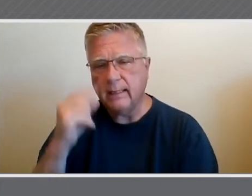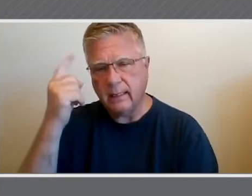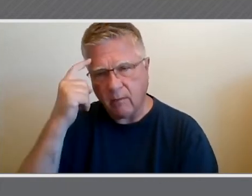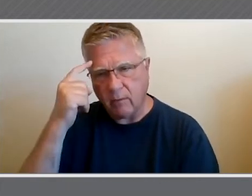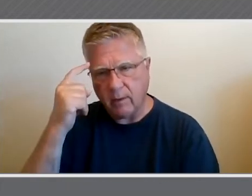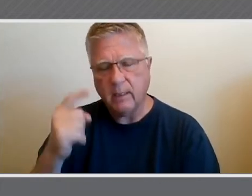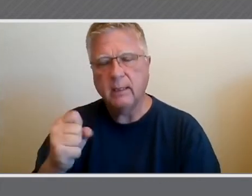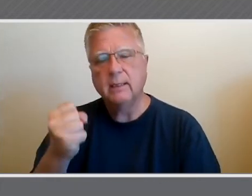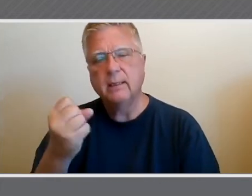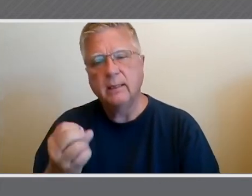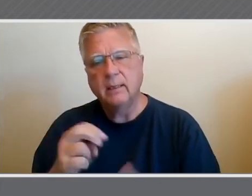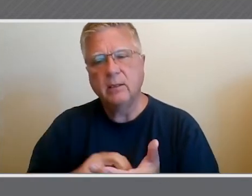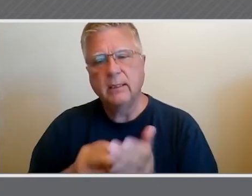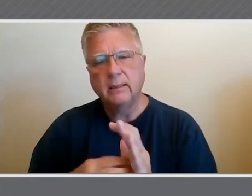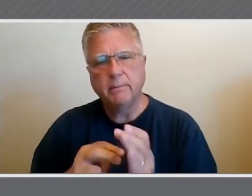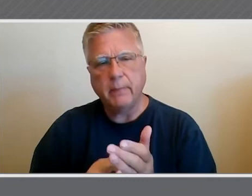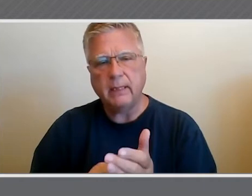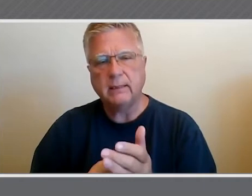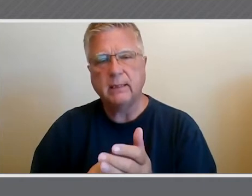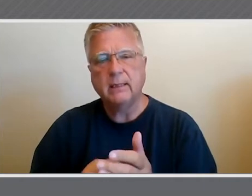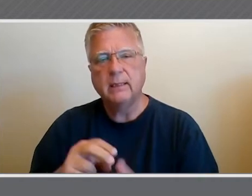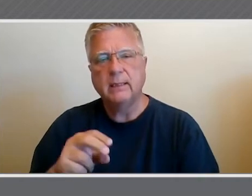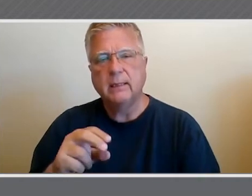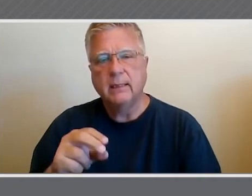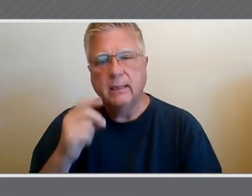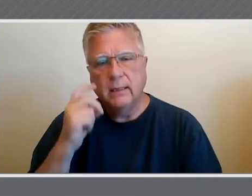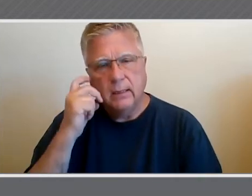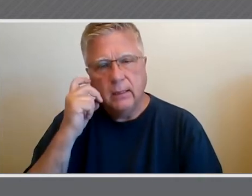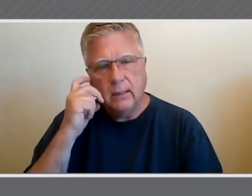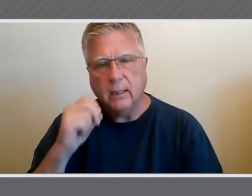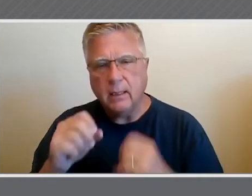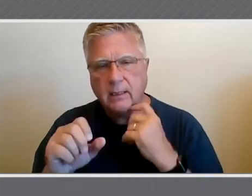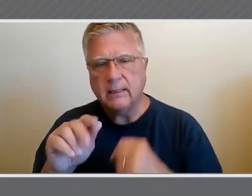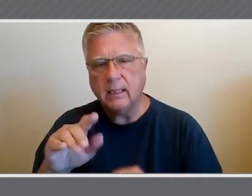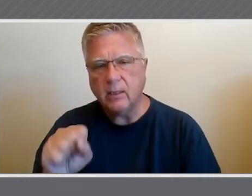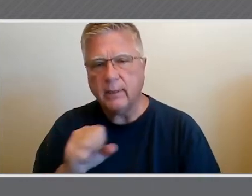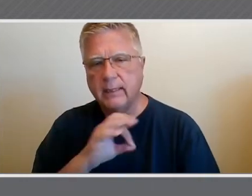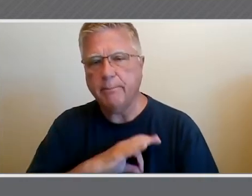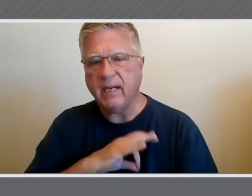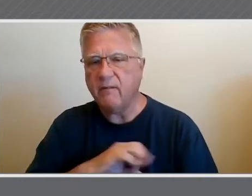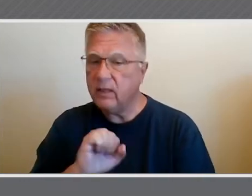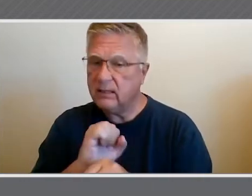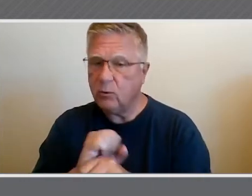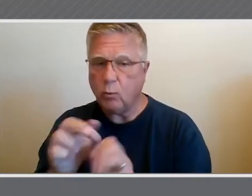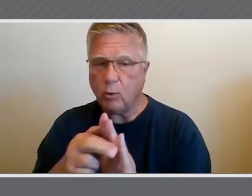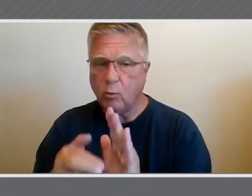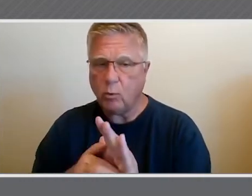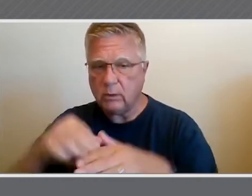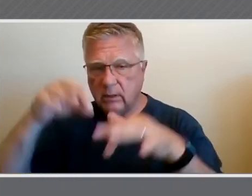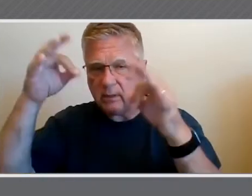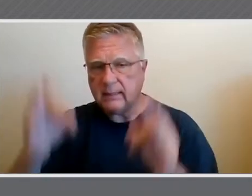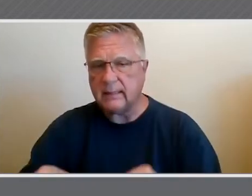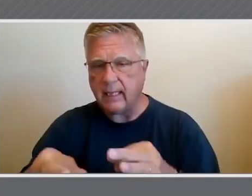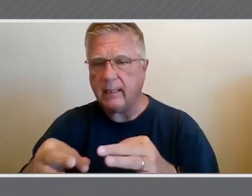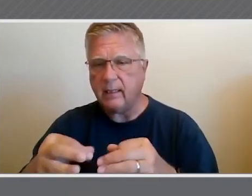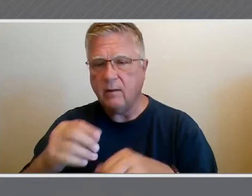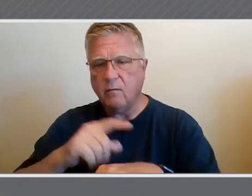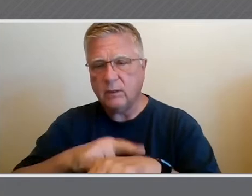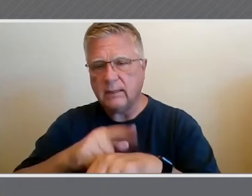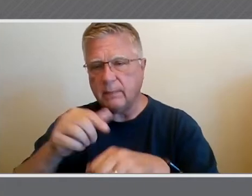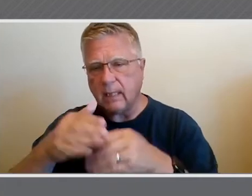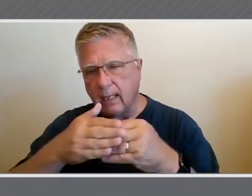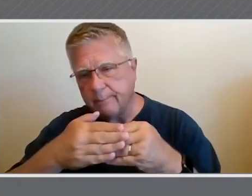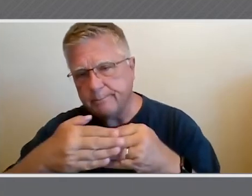salaries, benefits, and work rules are determined for specific periods of time. And they have certain terms.